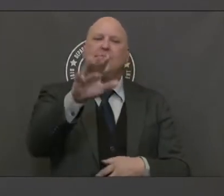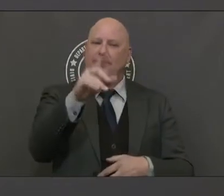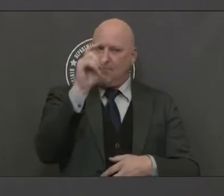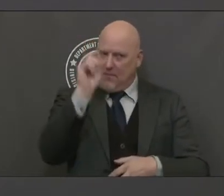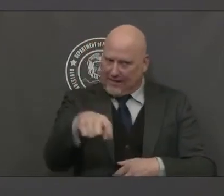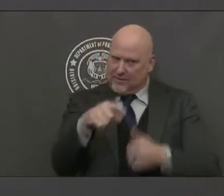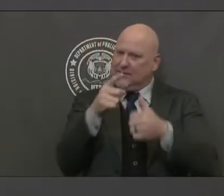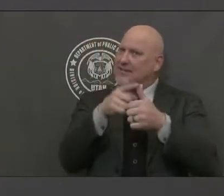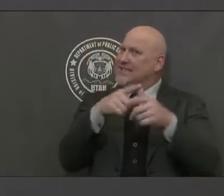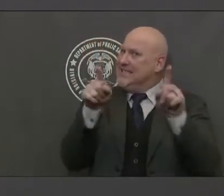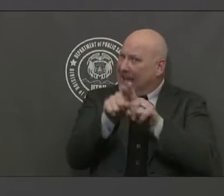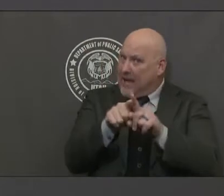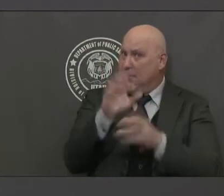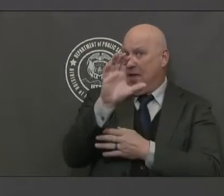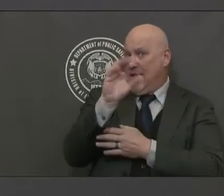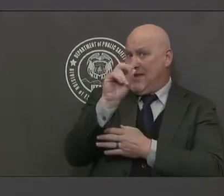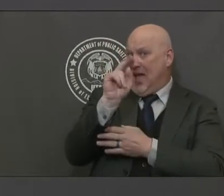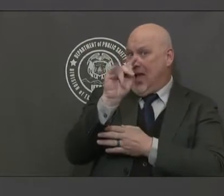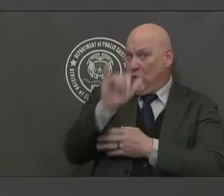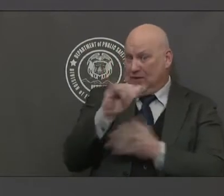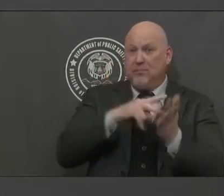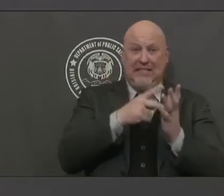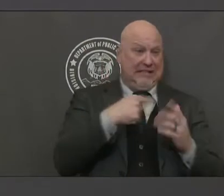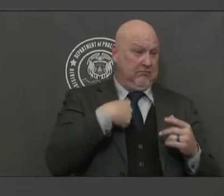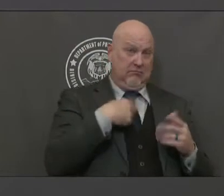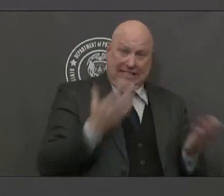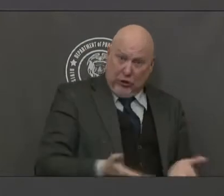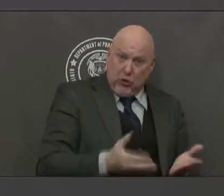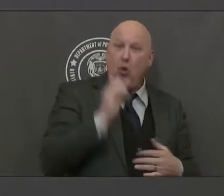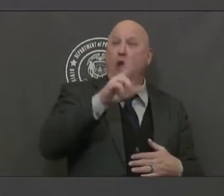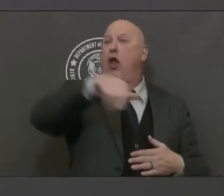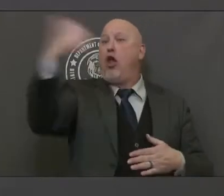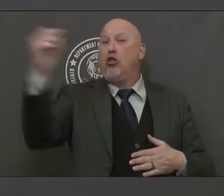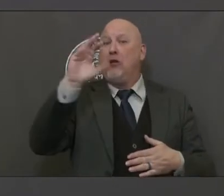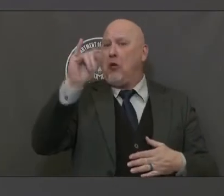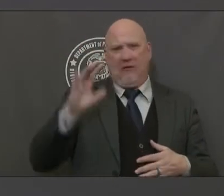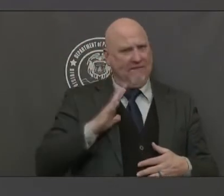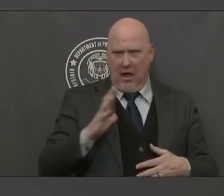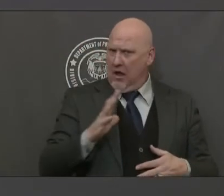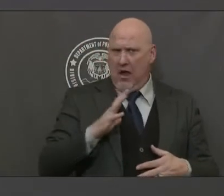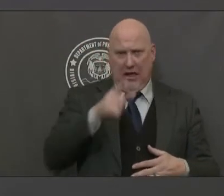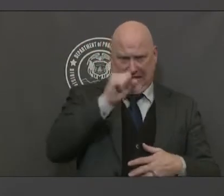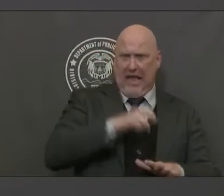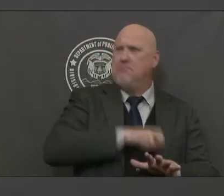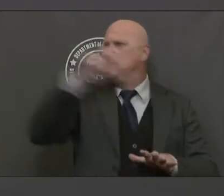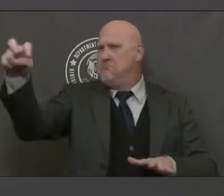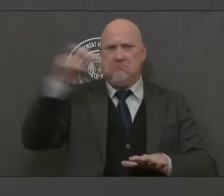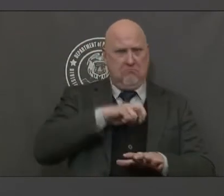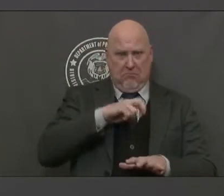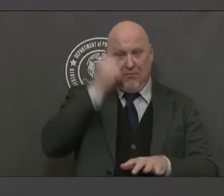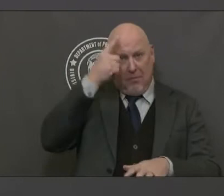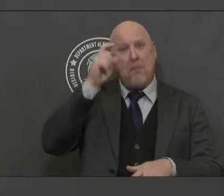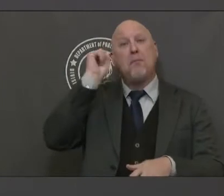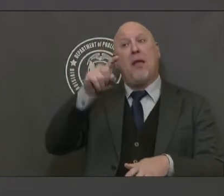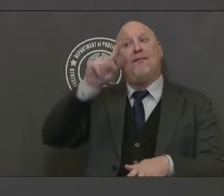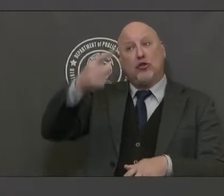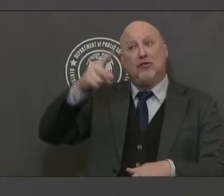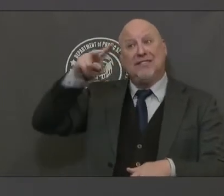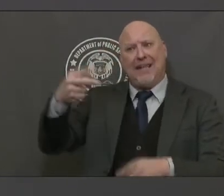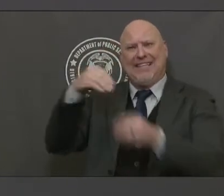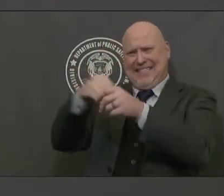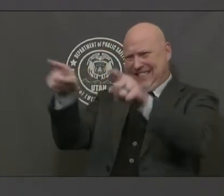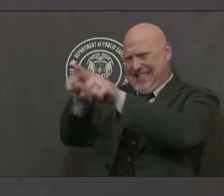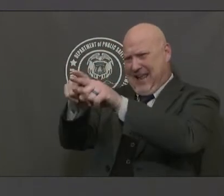vaccines are eligible to people outside of their counties, we need you to know that an appointment to get a vaccine is